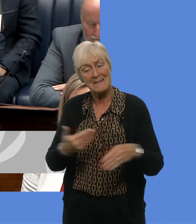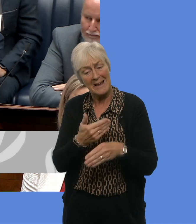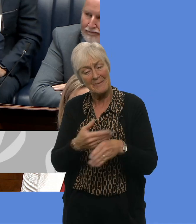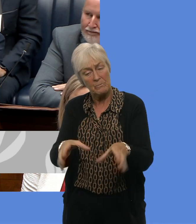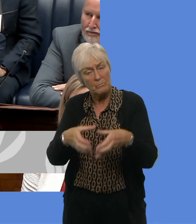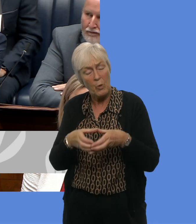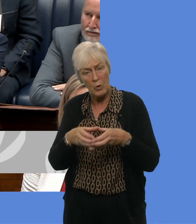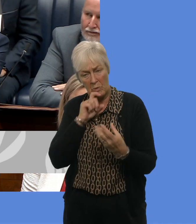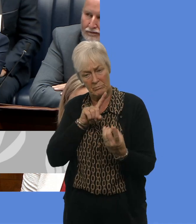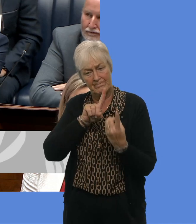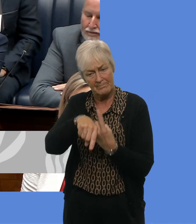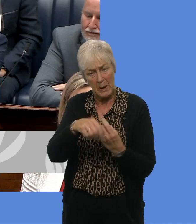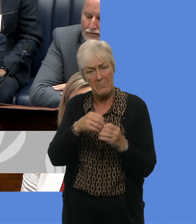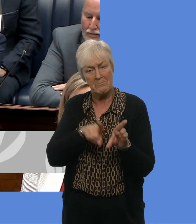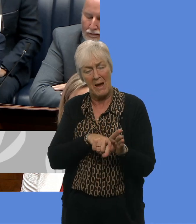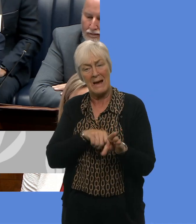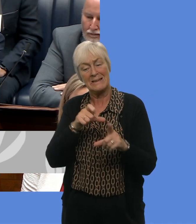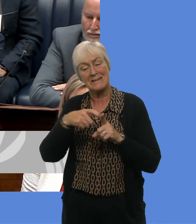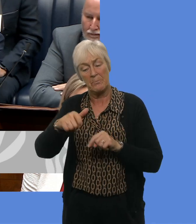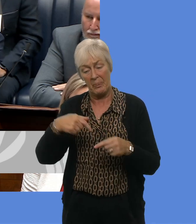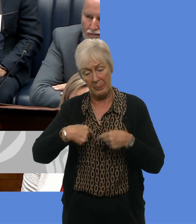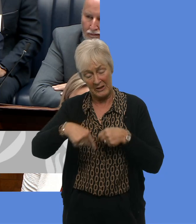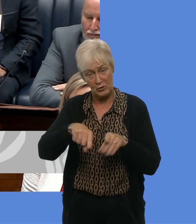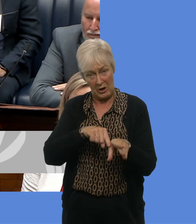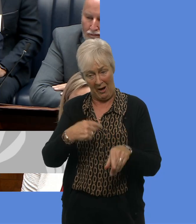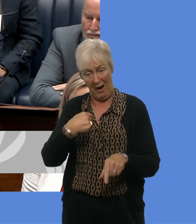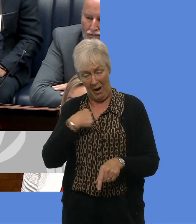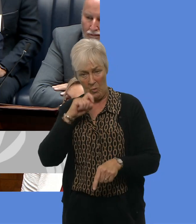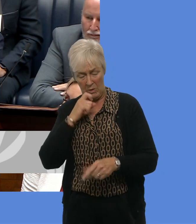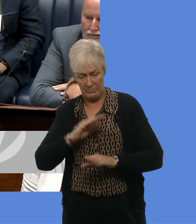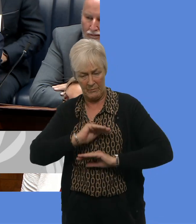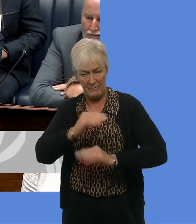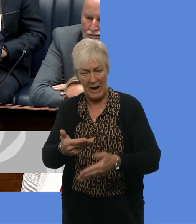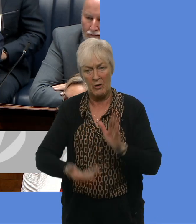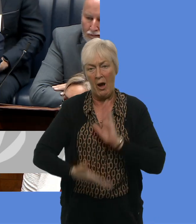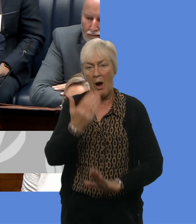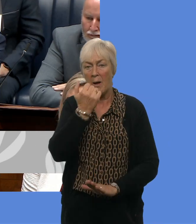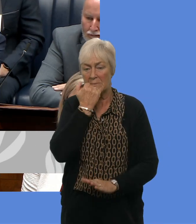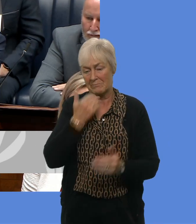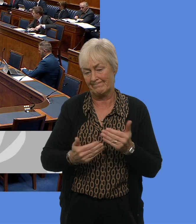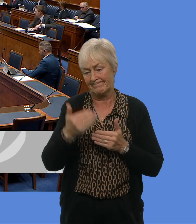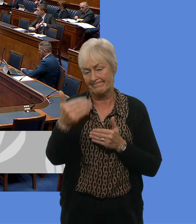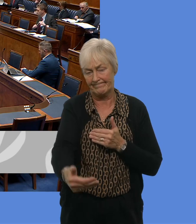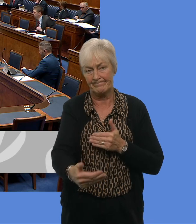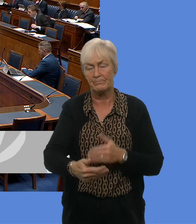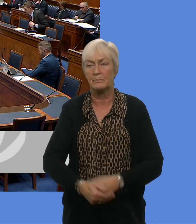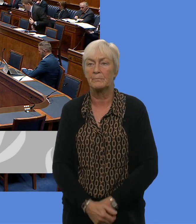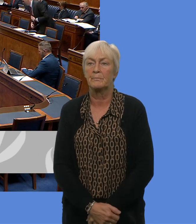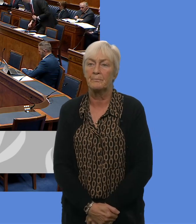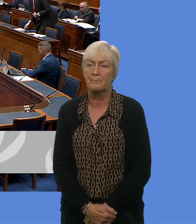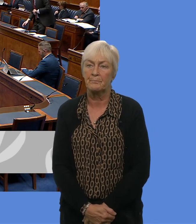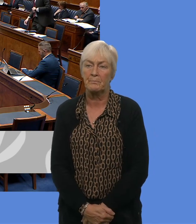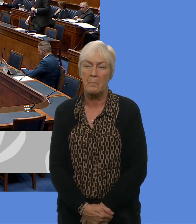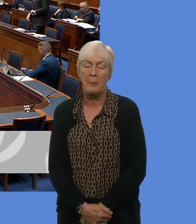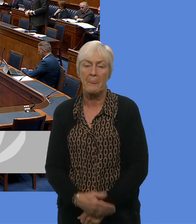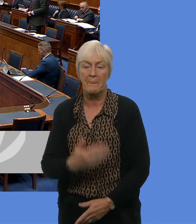to report back to me by December of this year, and I'll be in a position to provide a further update to the House in due course. Mr. Brett. Thank you, Mr.